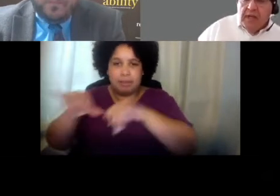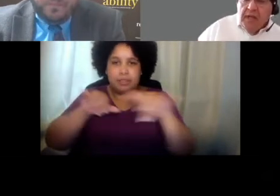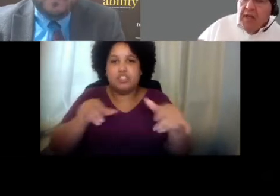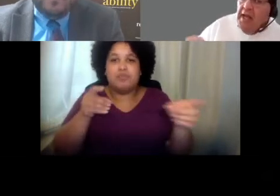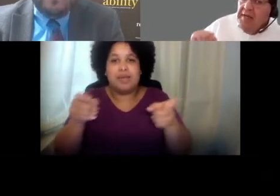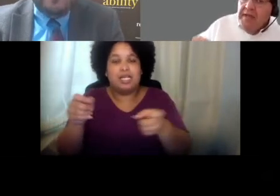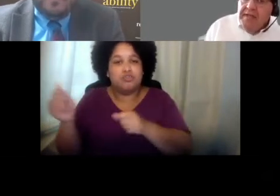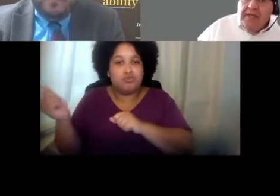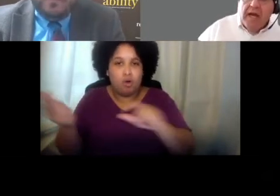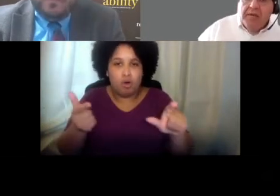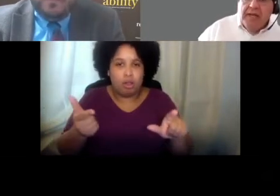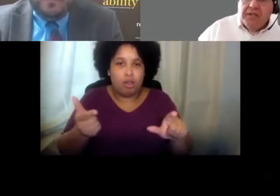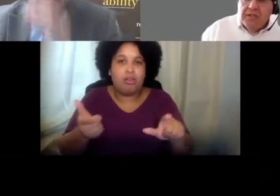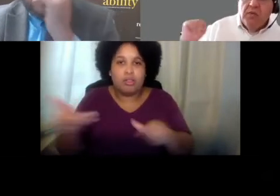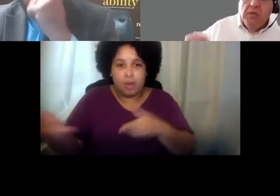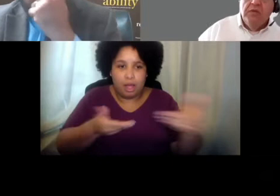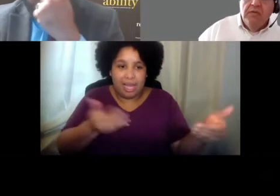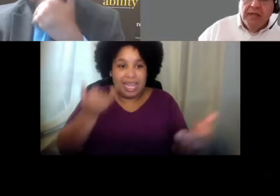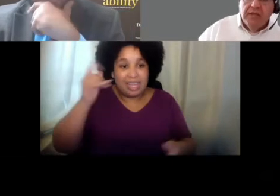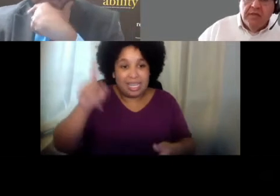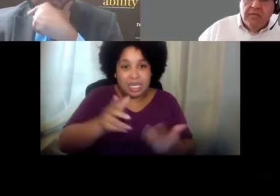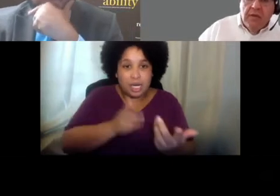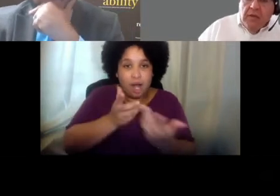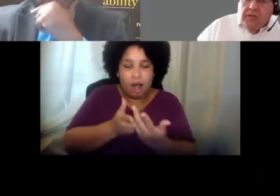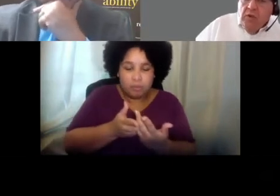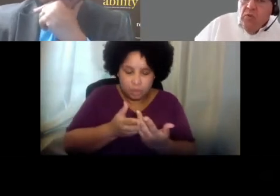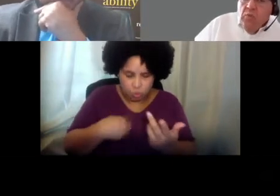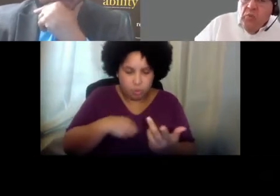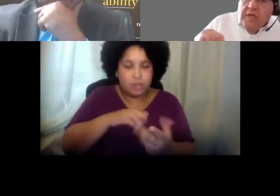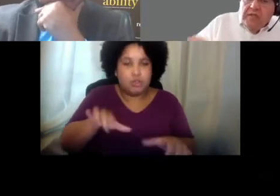else. And if they need accommodations, we'll do that too.